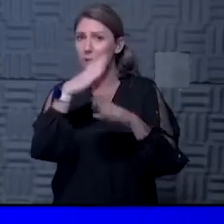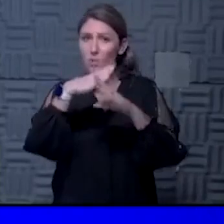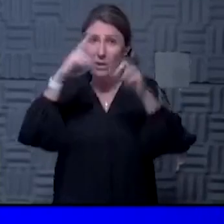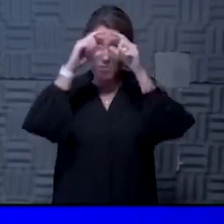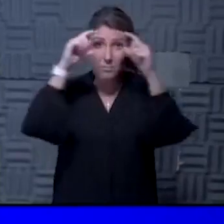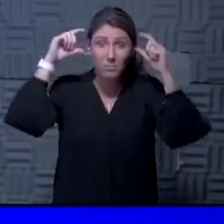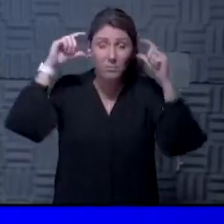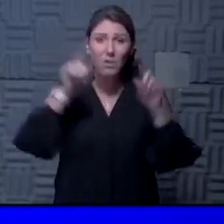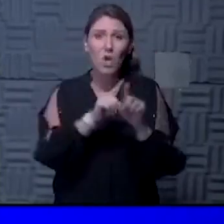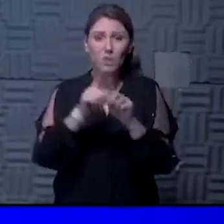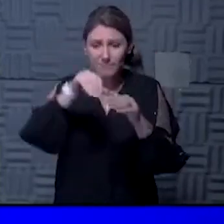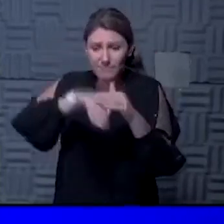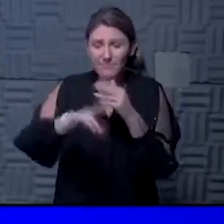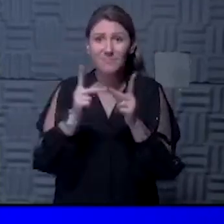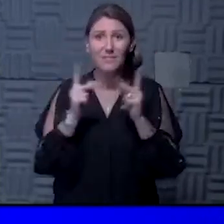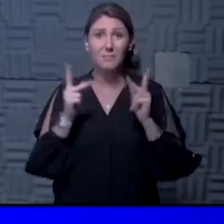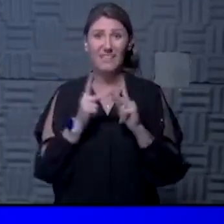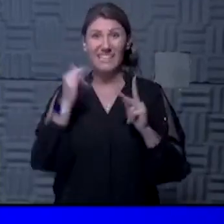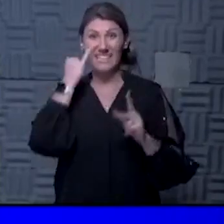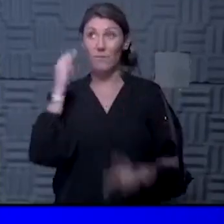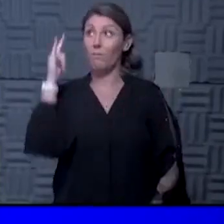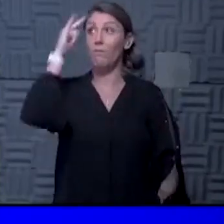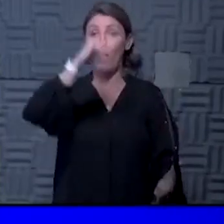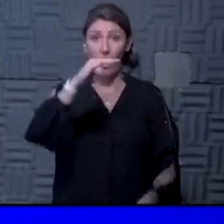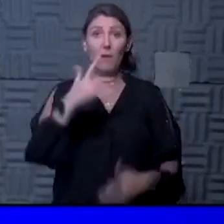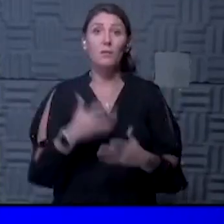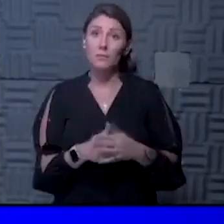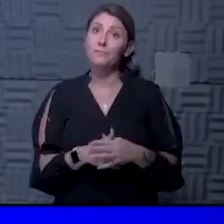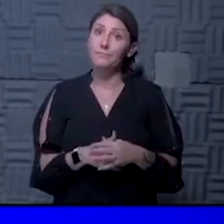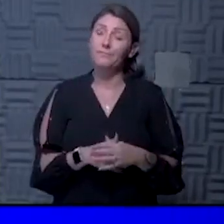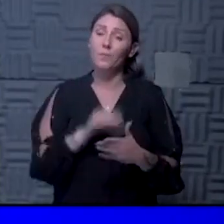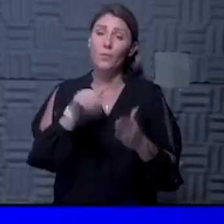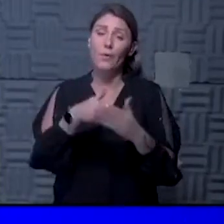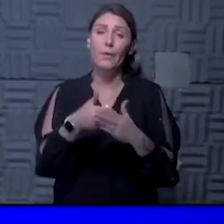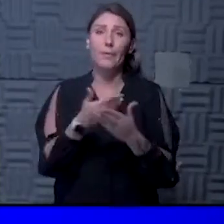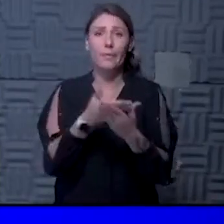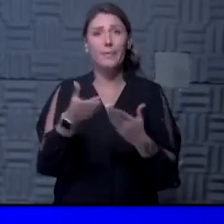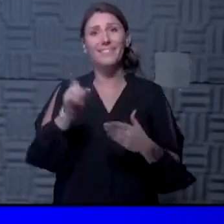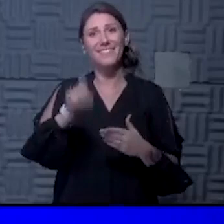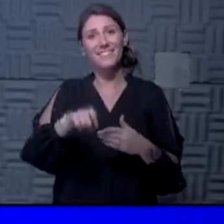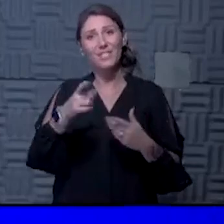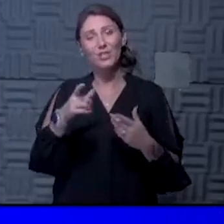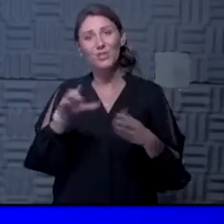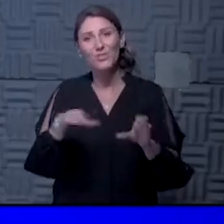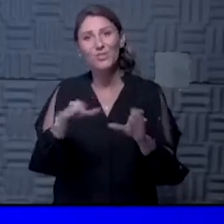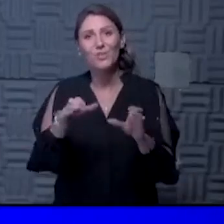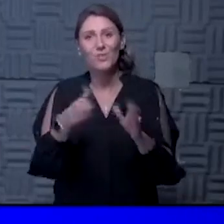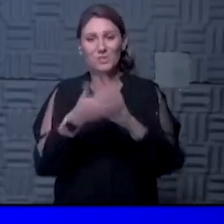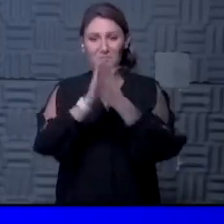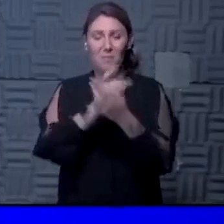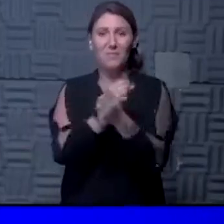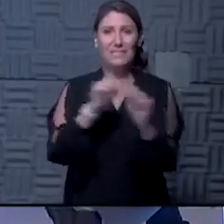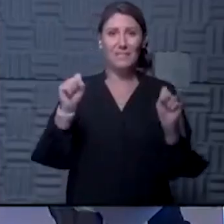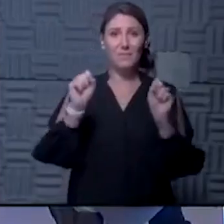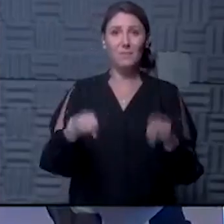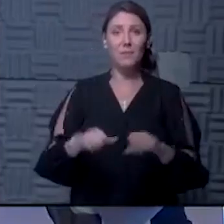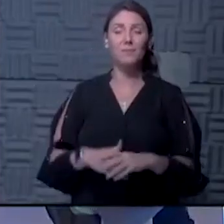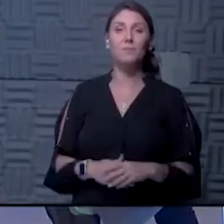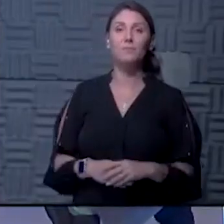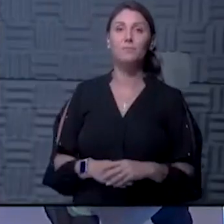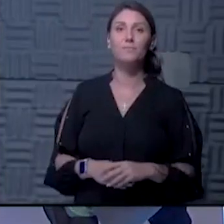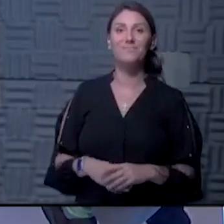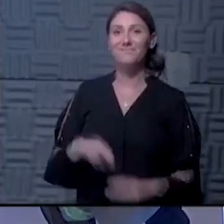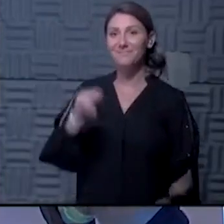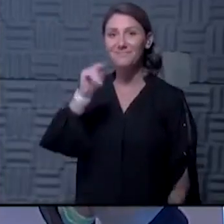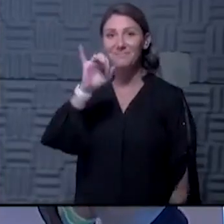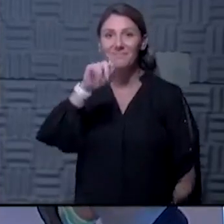into those places as well, especially if you're flying on a plane. Those are all things that you can do to make it as safe as possible.